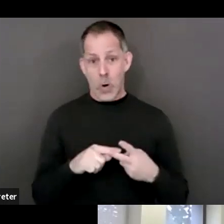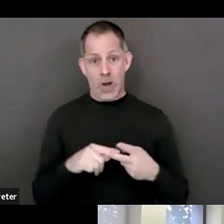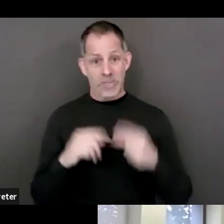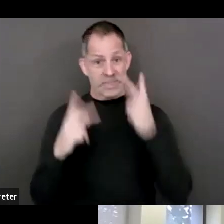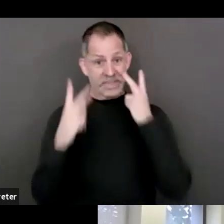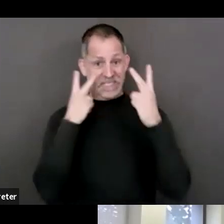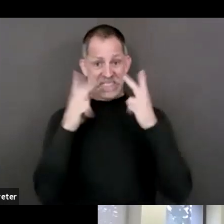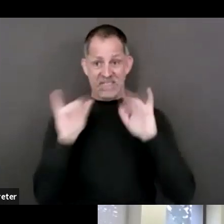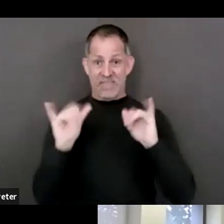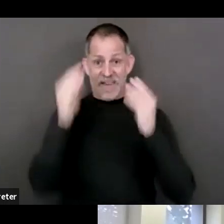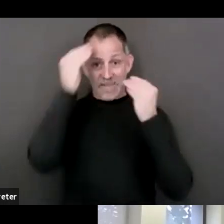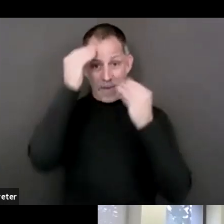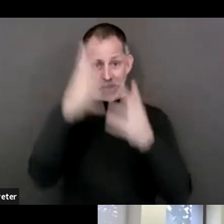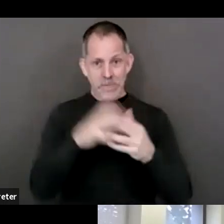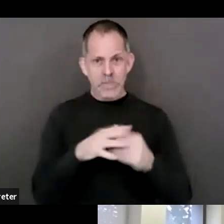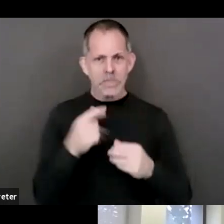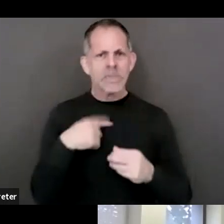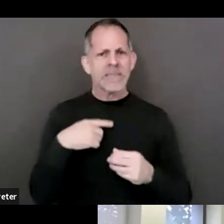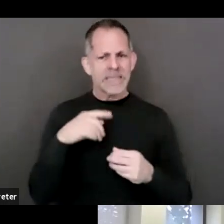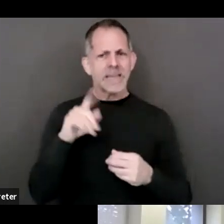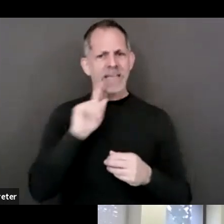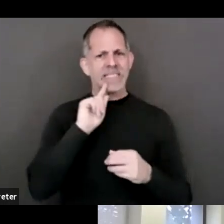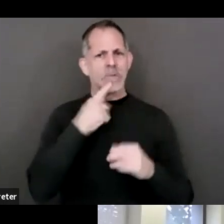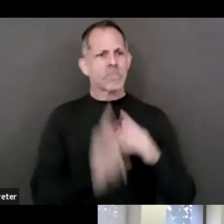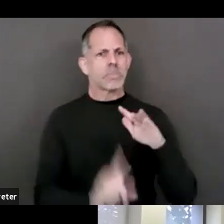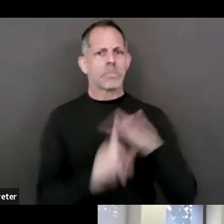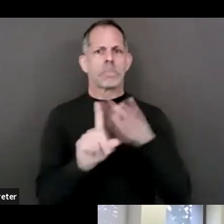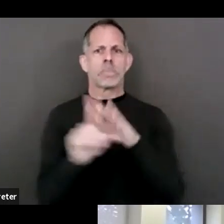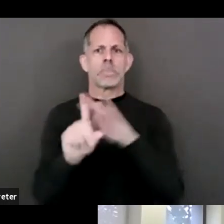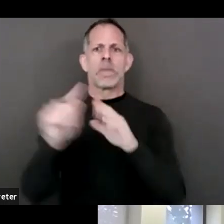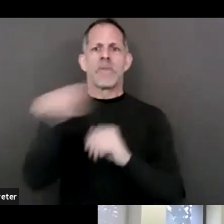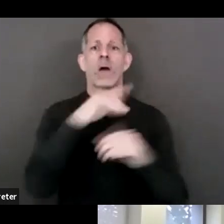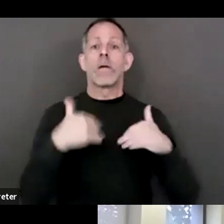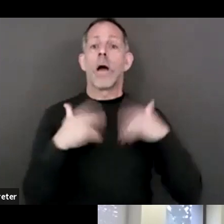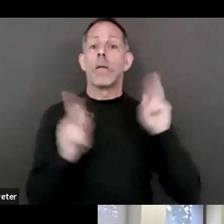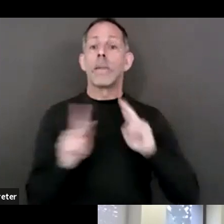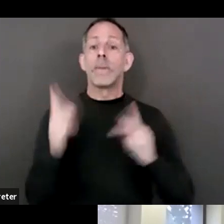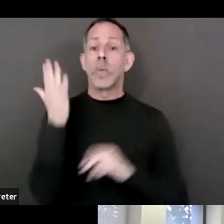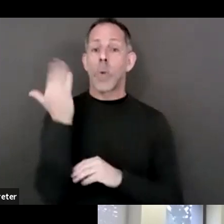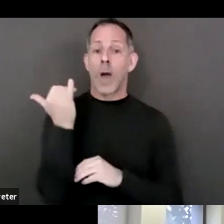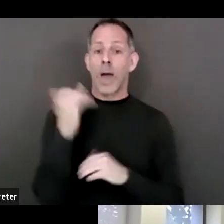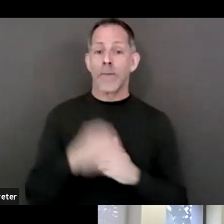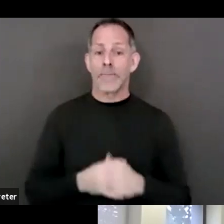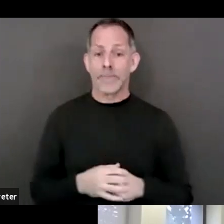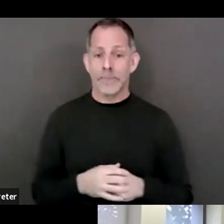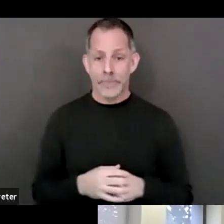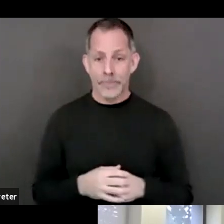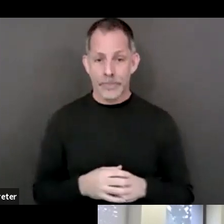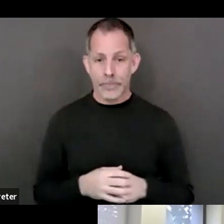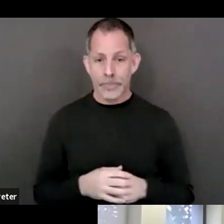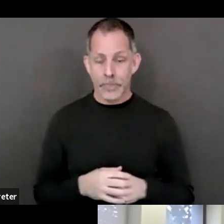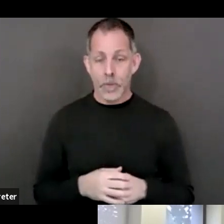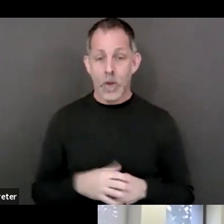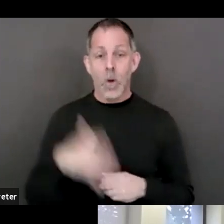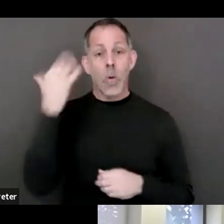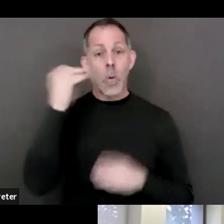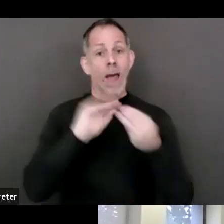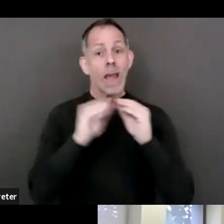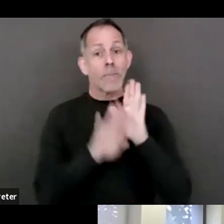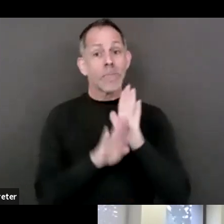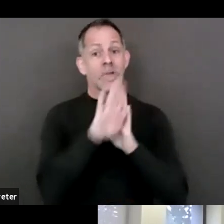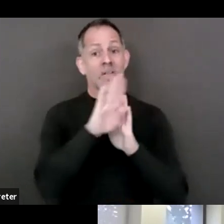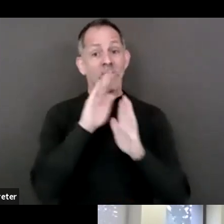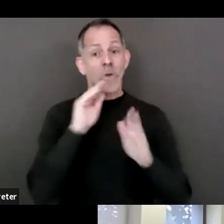because there's more cases in younger folks. So that's probably what's driving that is detecting